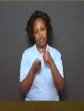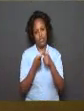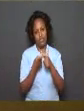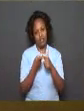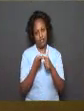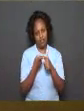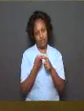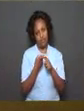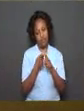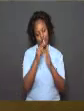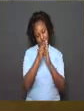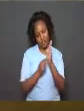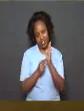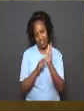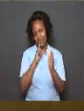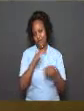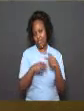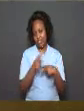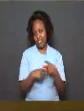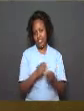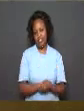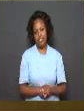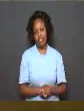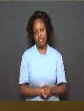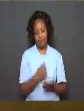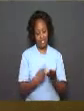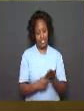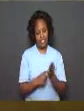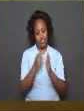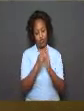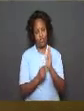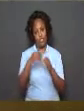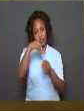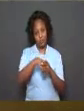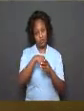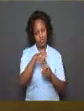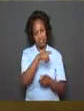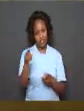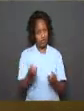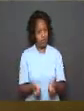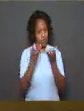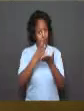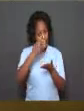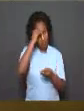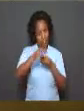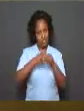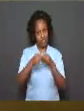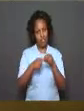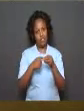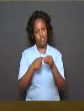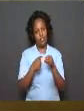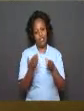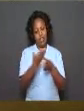our second unit of civics. In this unit, you will learn more about